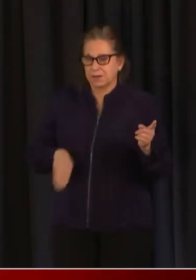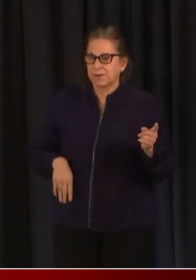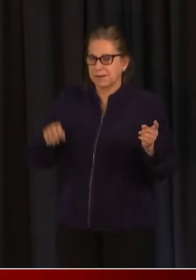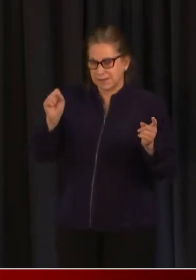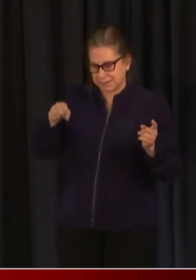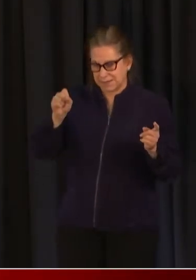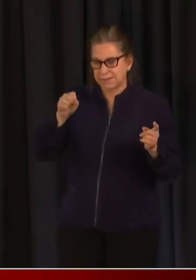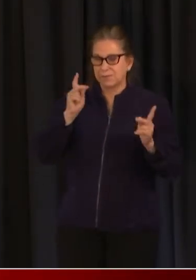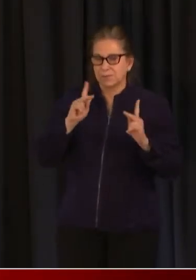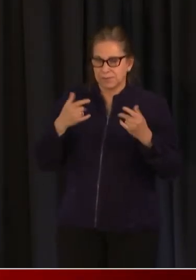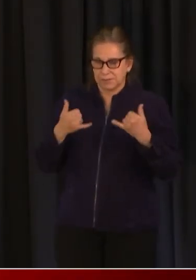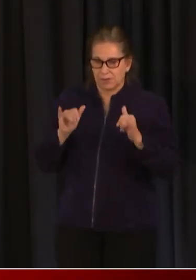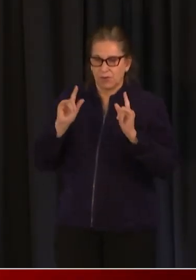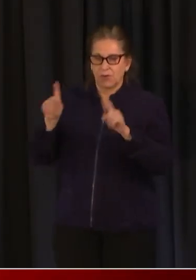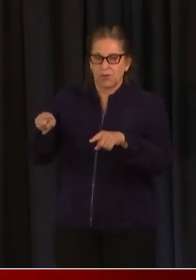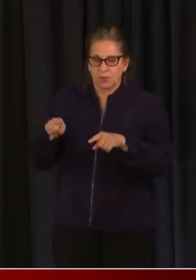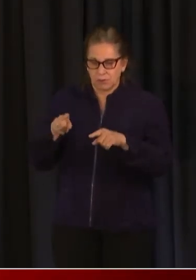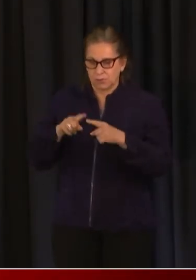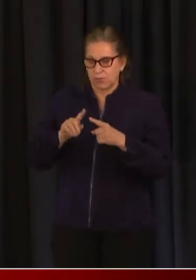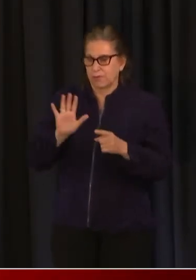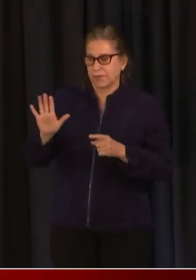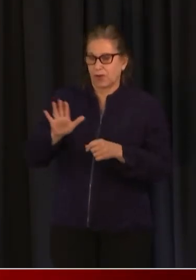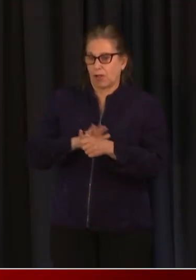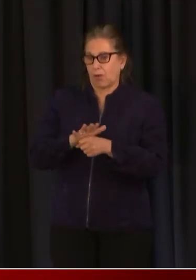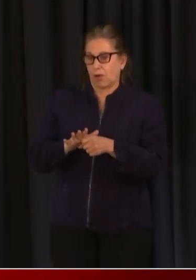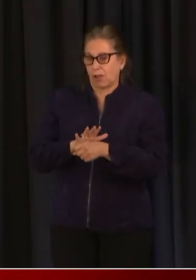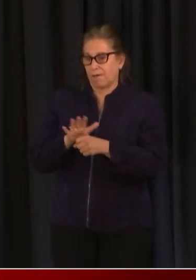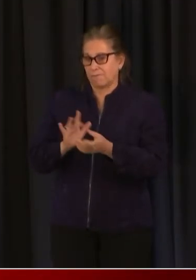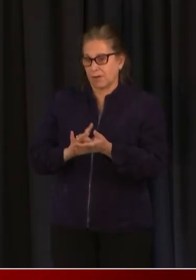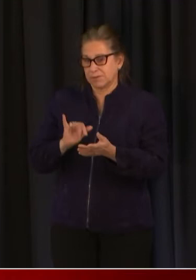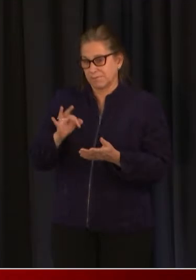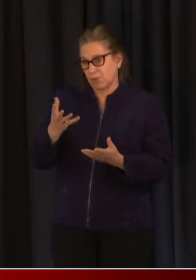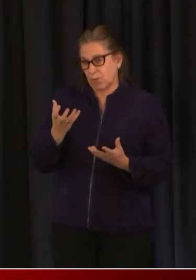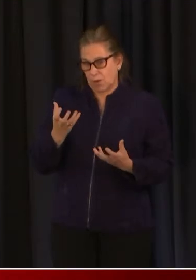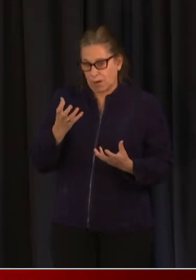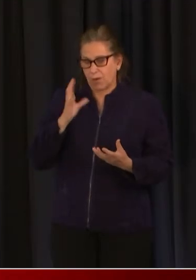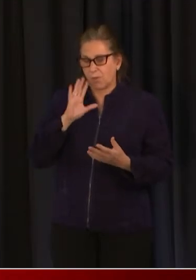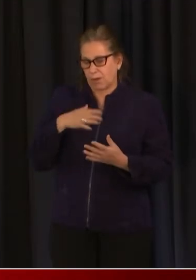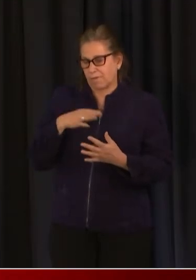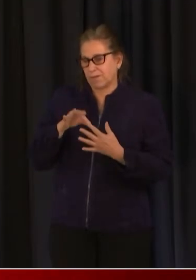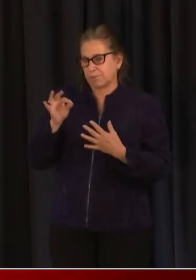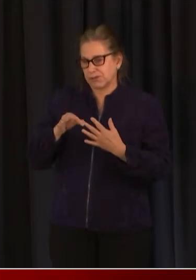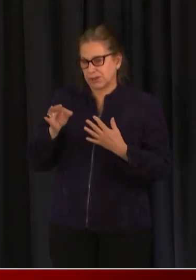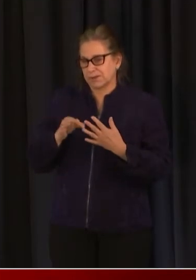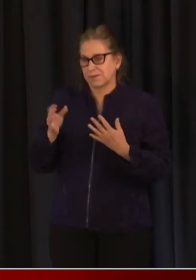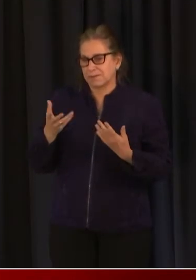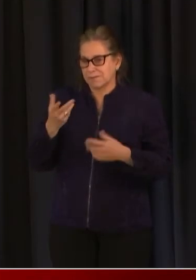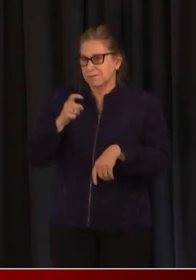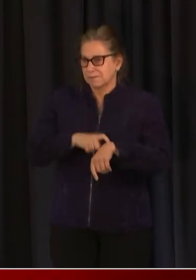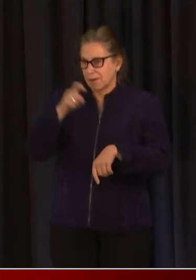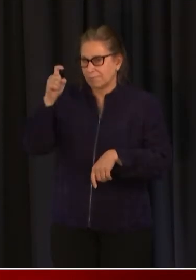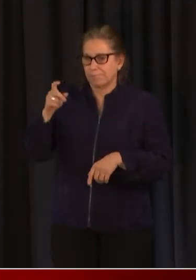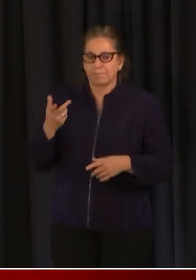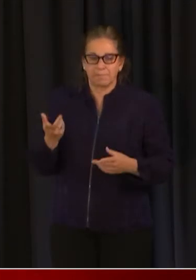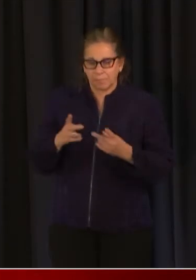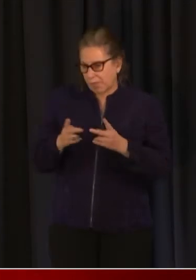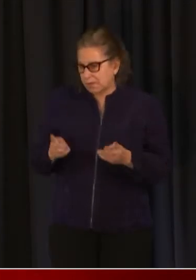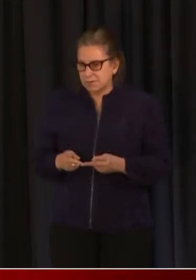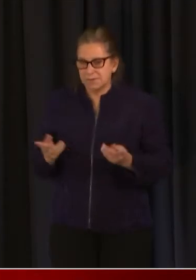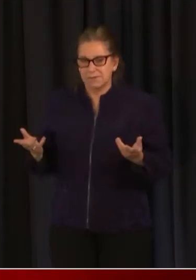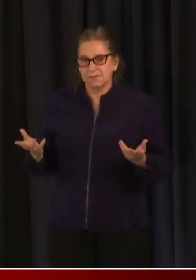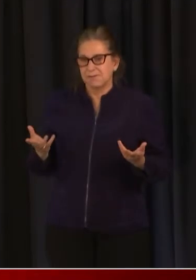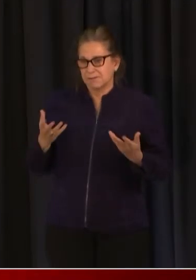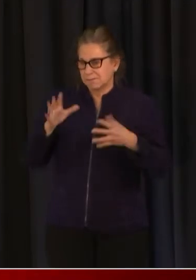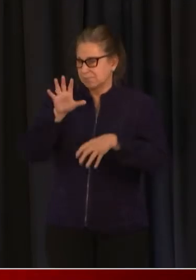to go, and we encourage you, if you want to have a guaranteed time